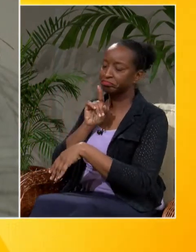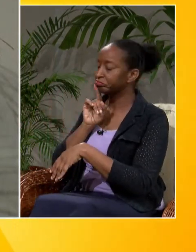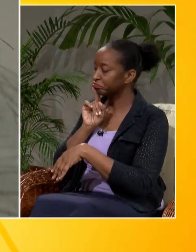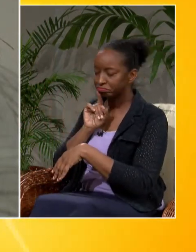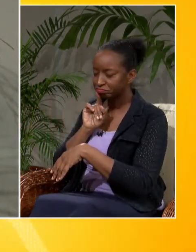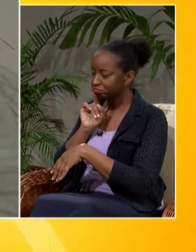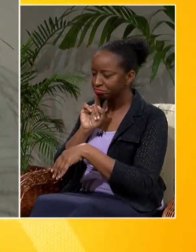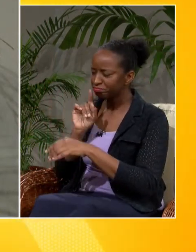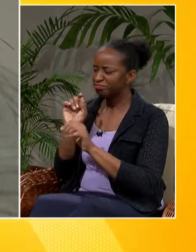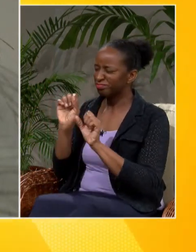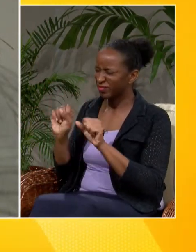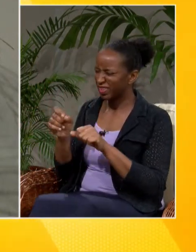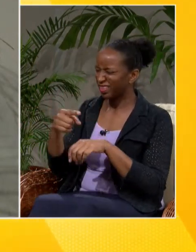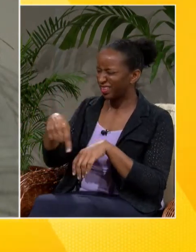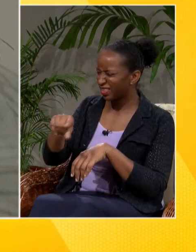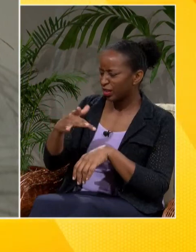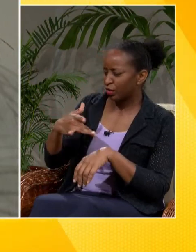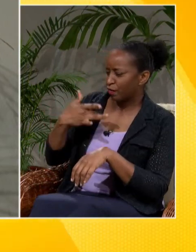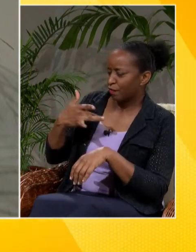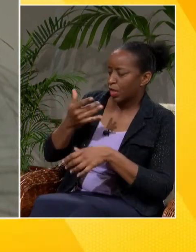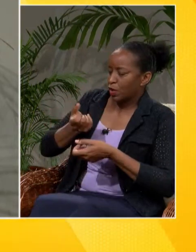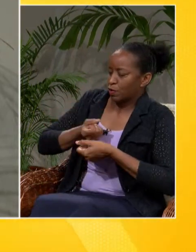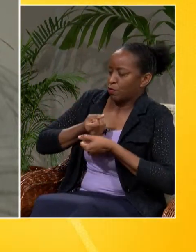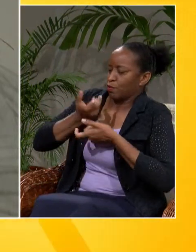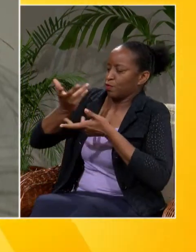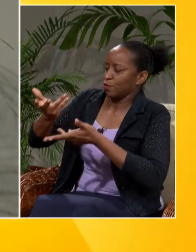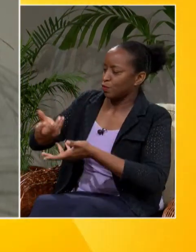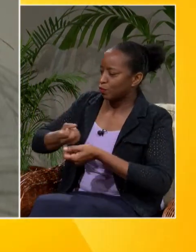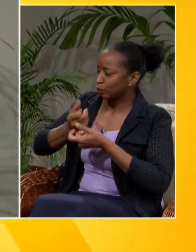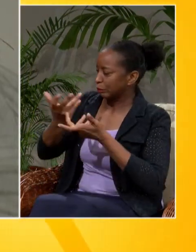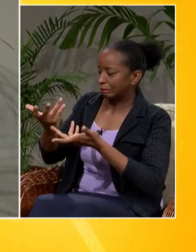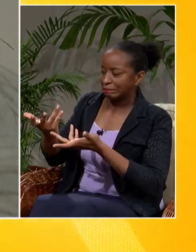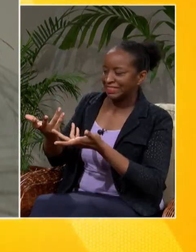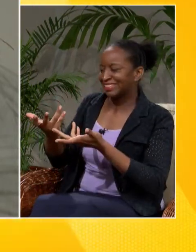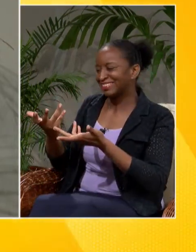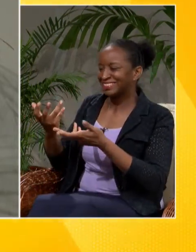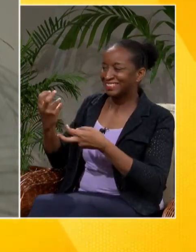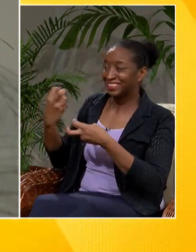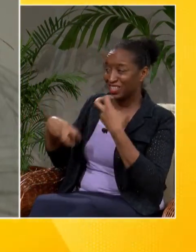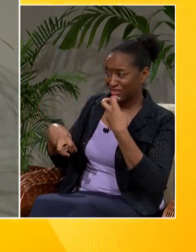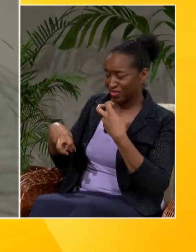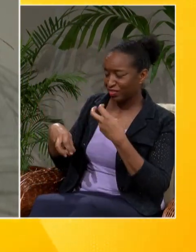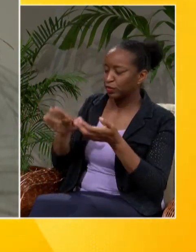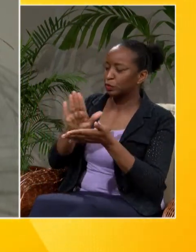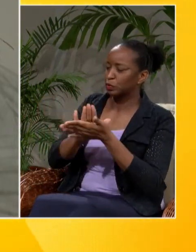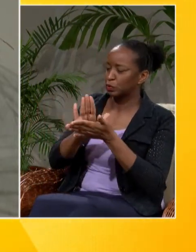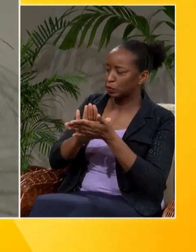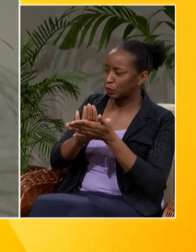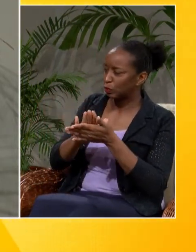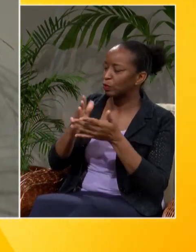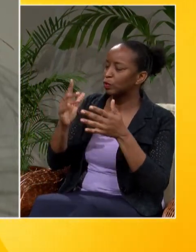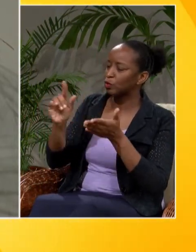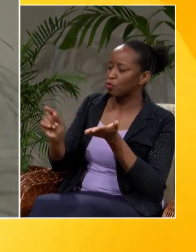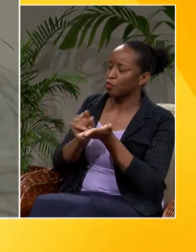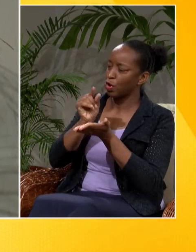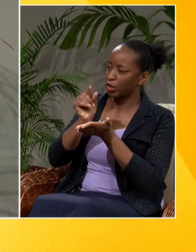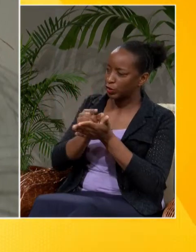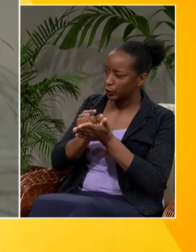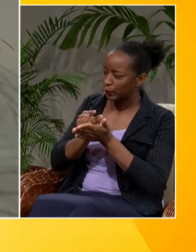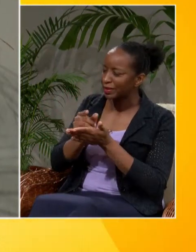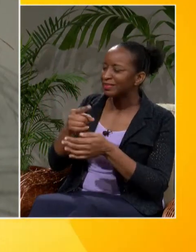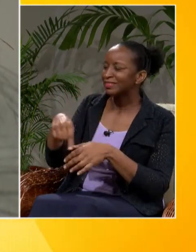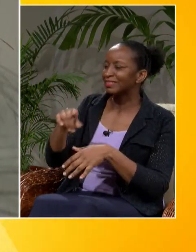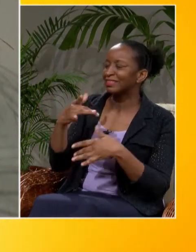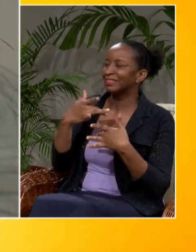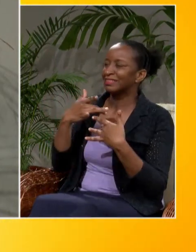themselves. And when they leave school, they find it more difficulty and they go into the more depressed stage. So they need